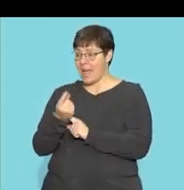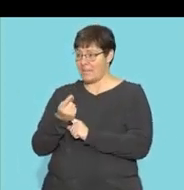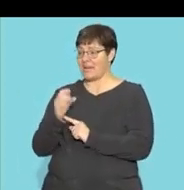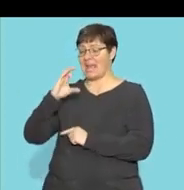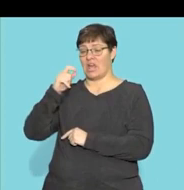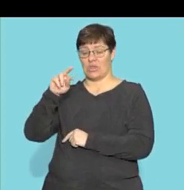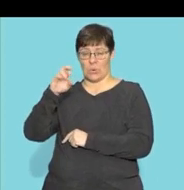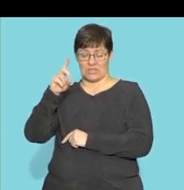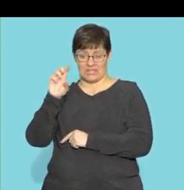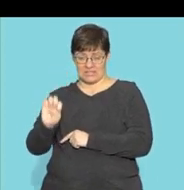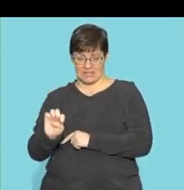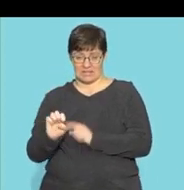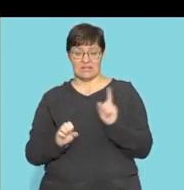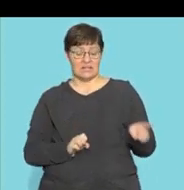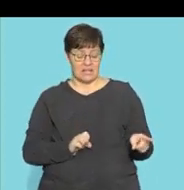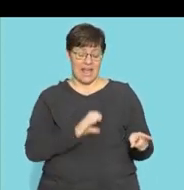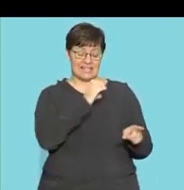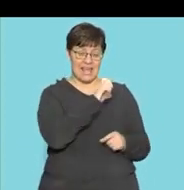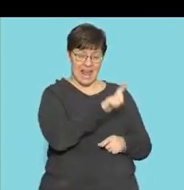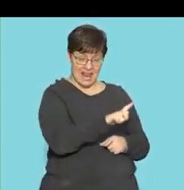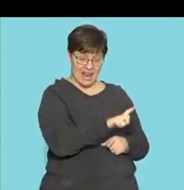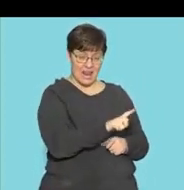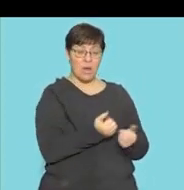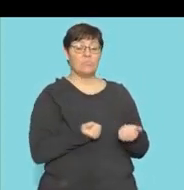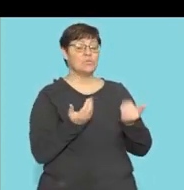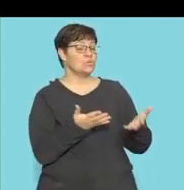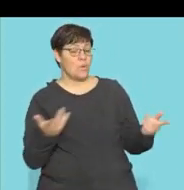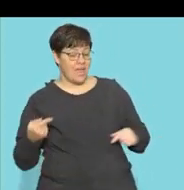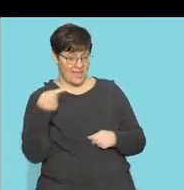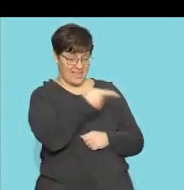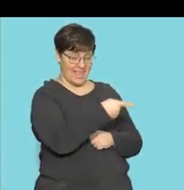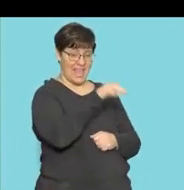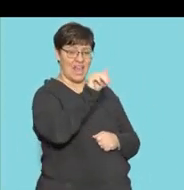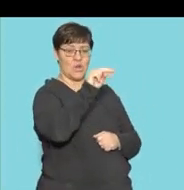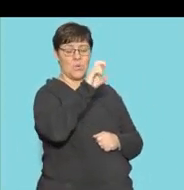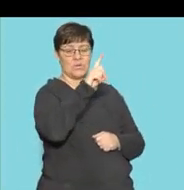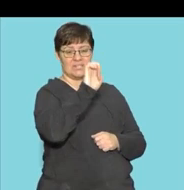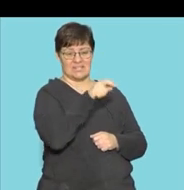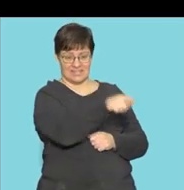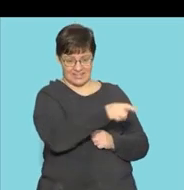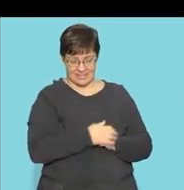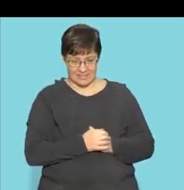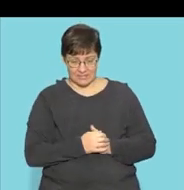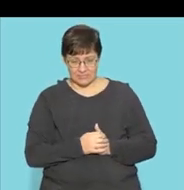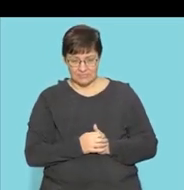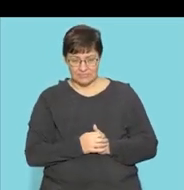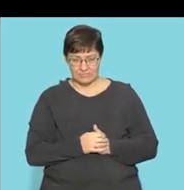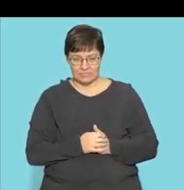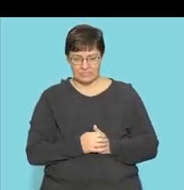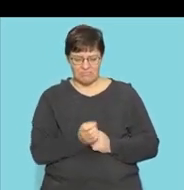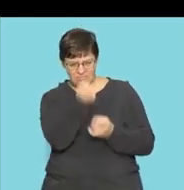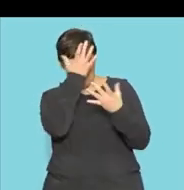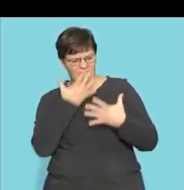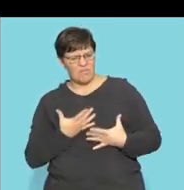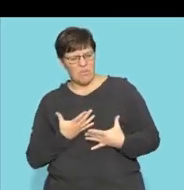the cathode, and the chlorine is being produced at the anode. So what does